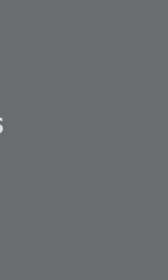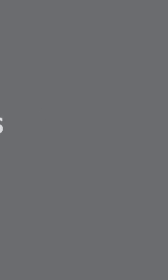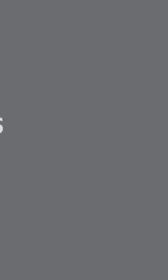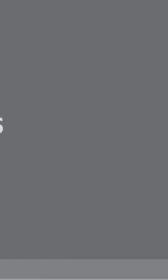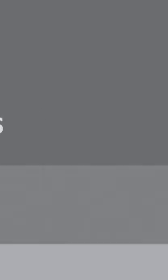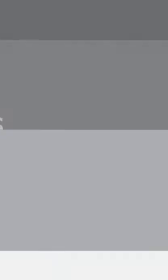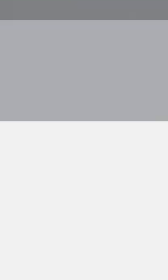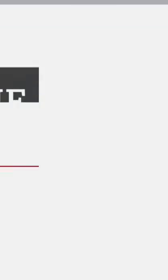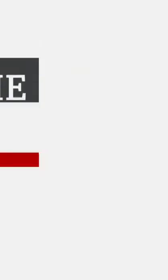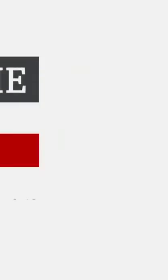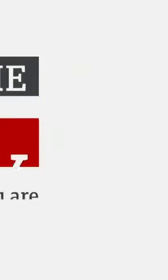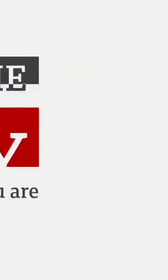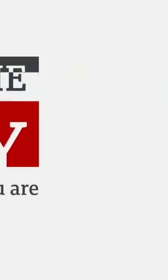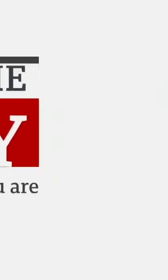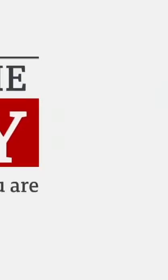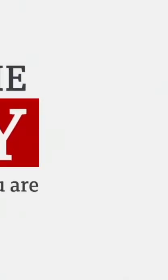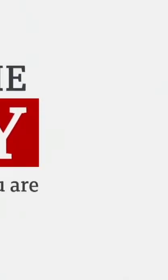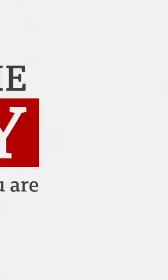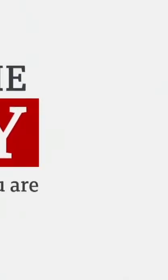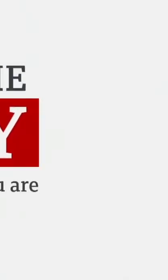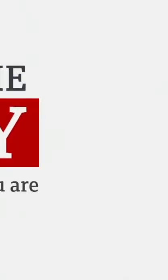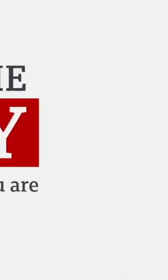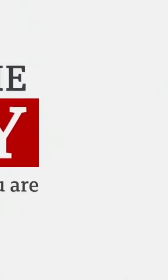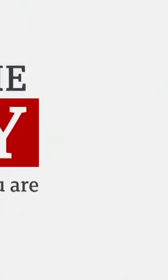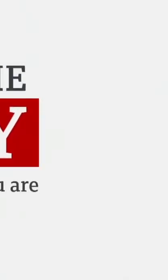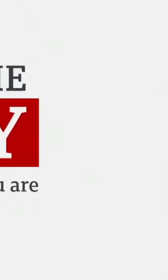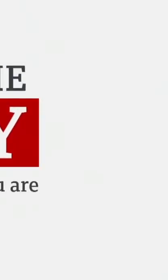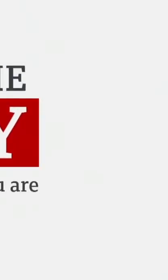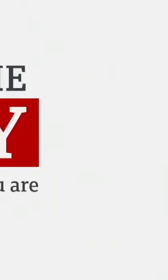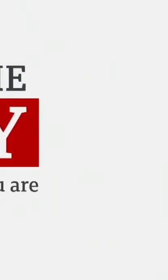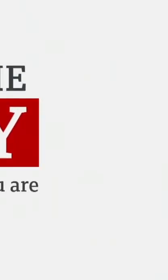bbc.co.uk/news. Follow the story for all the latest with BBC News.